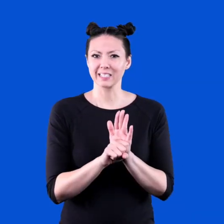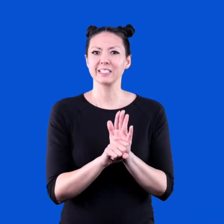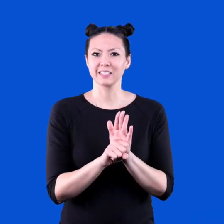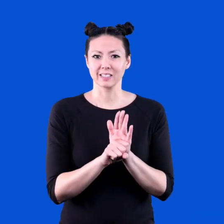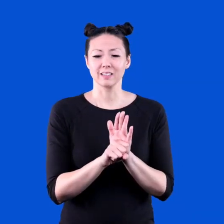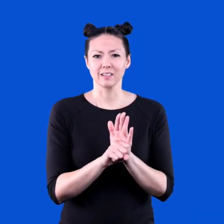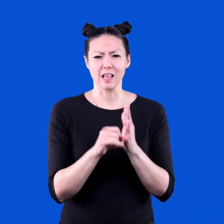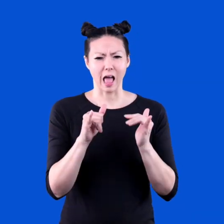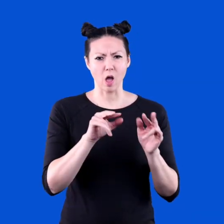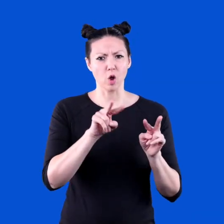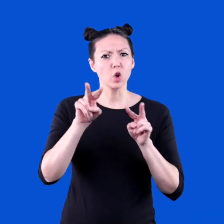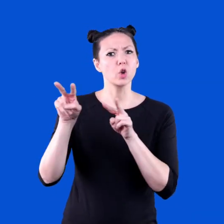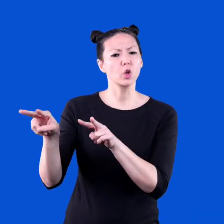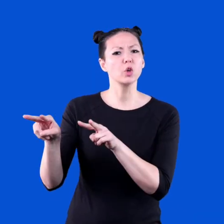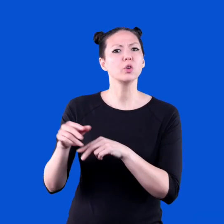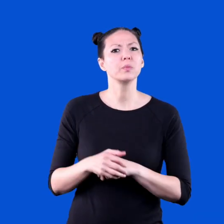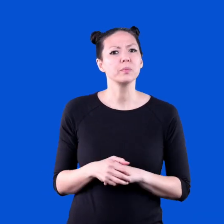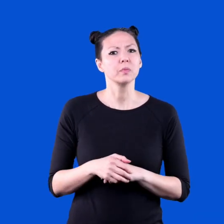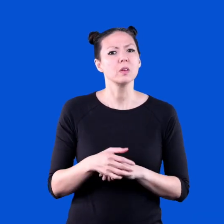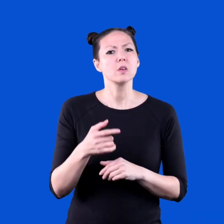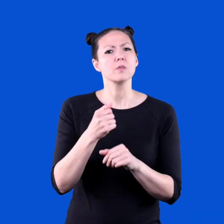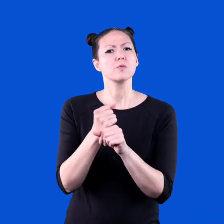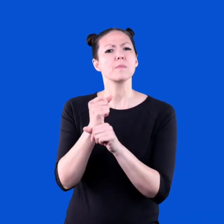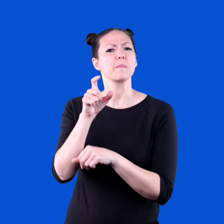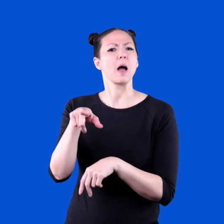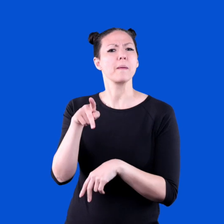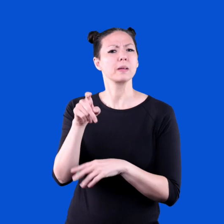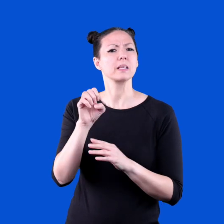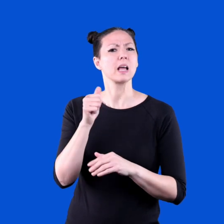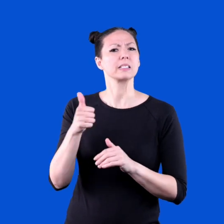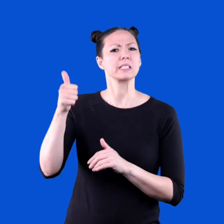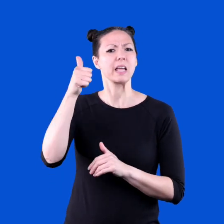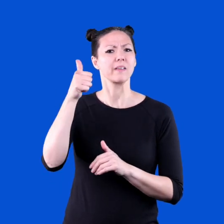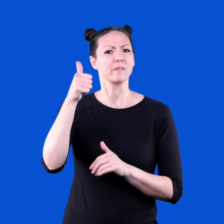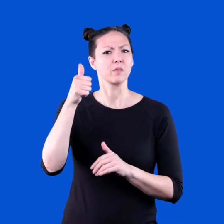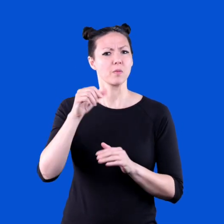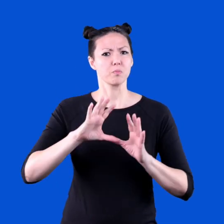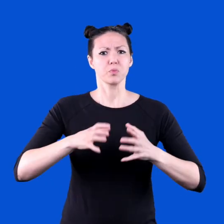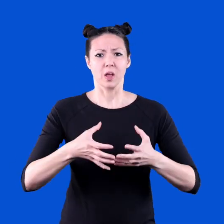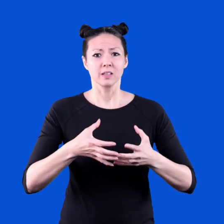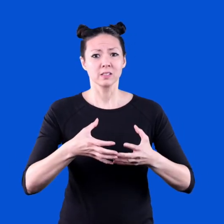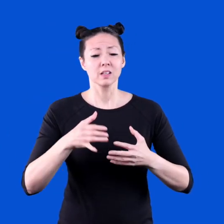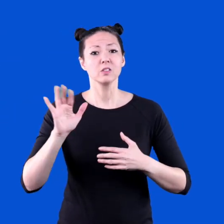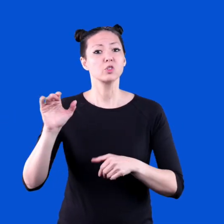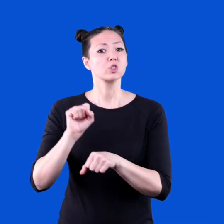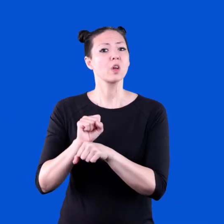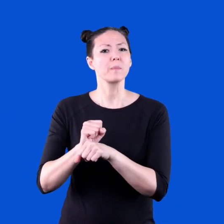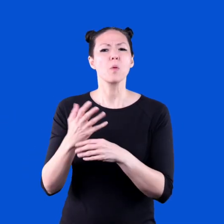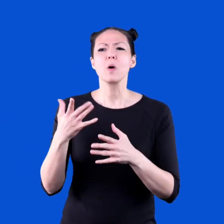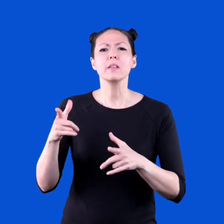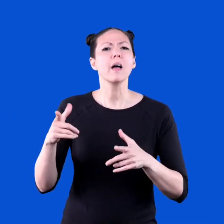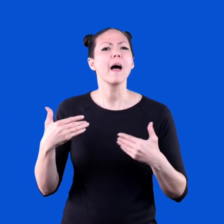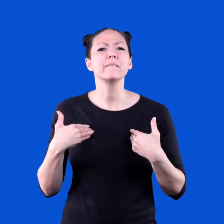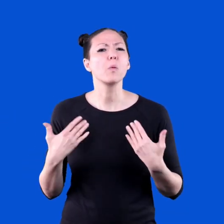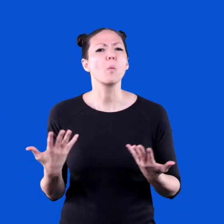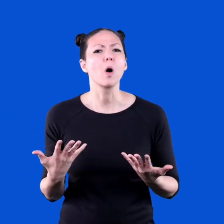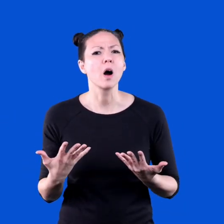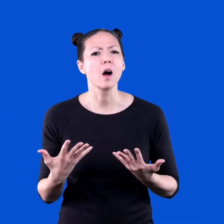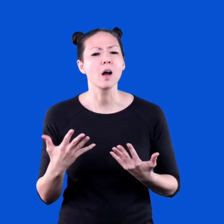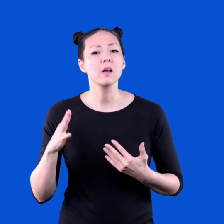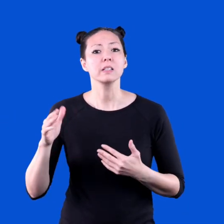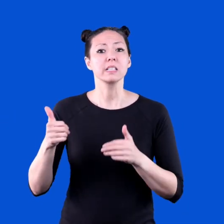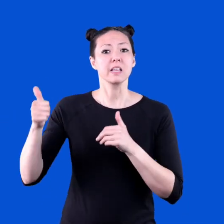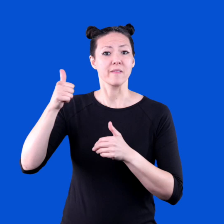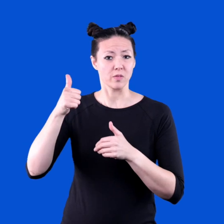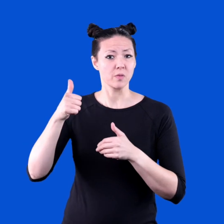Now, let's take a look at who makes up the executive branch and the jobs that they have. The executive branch is